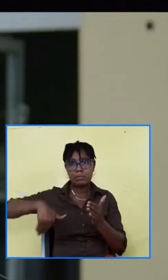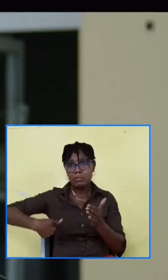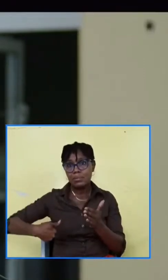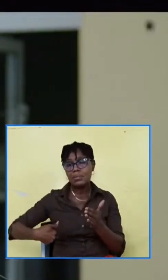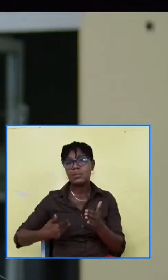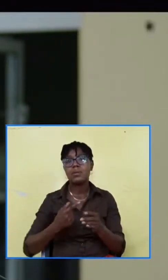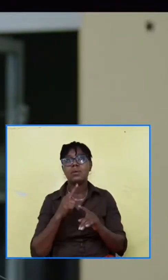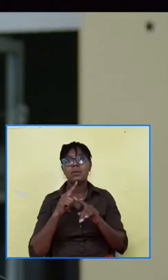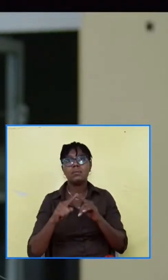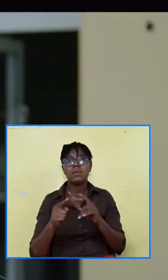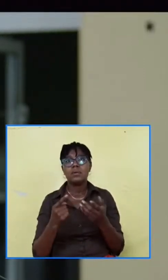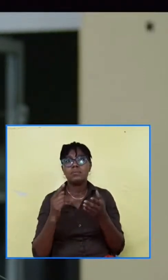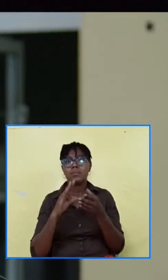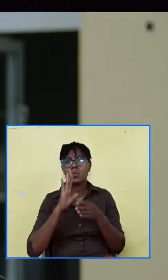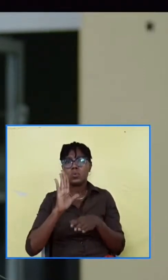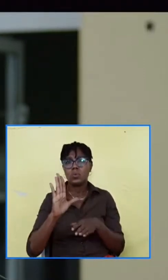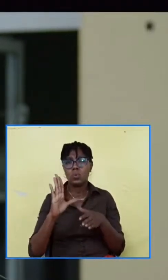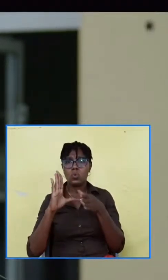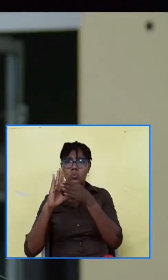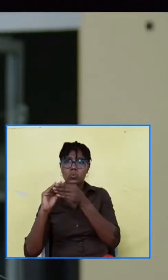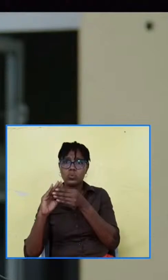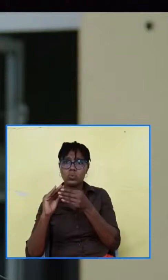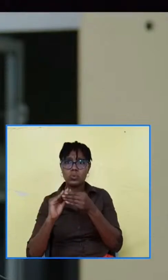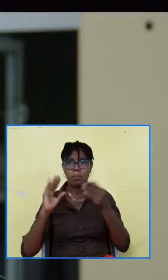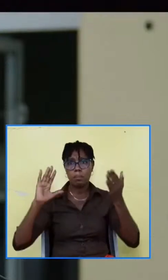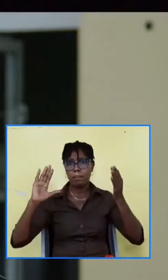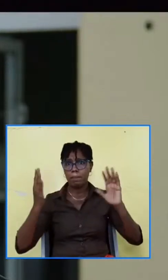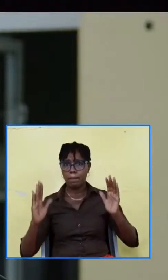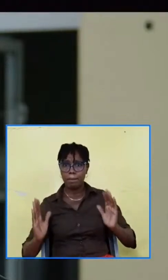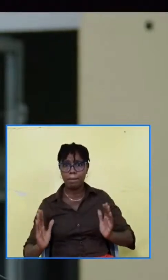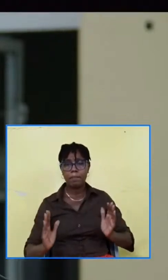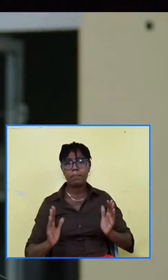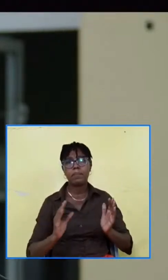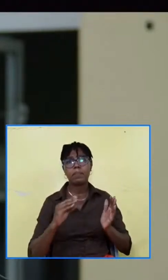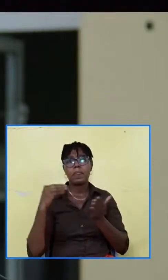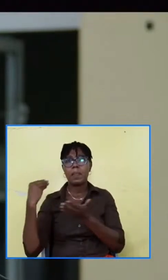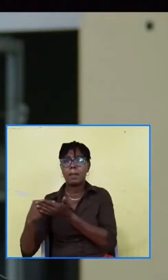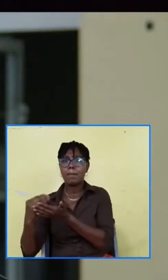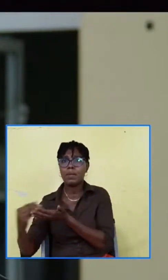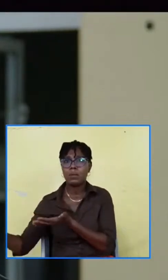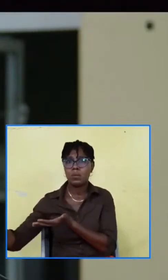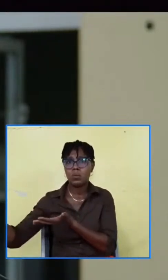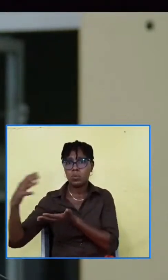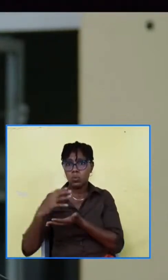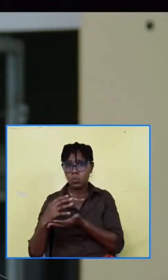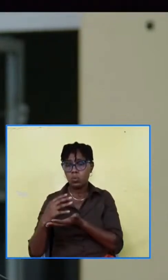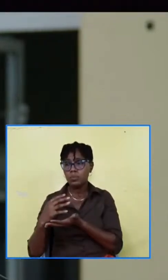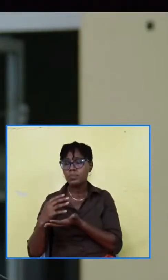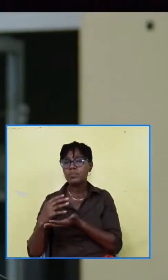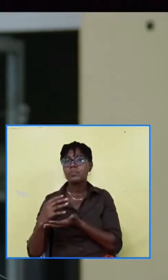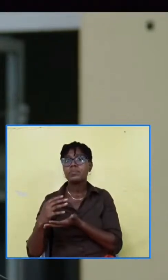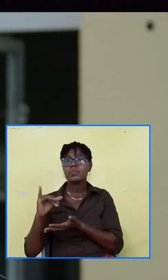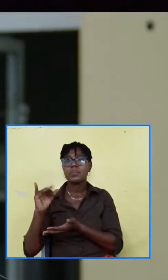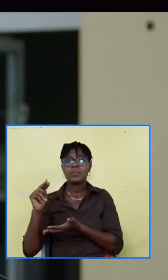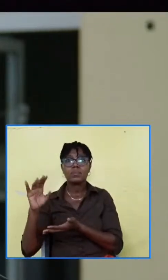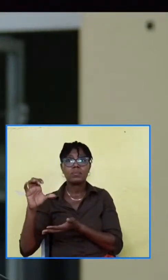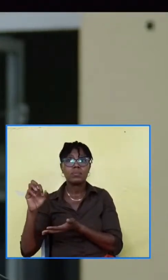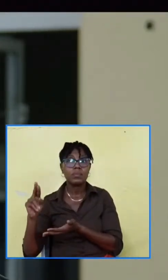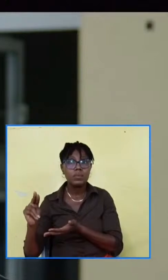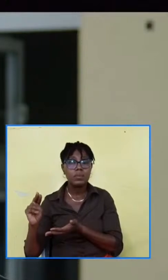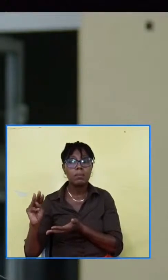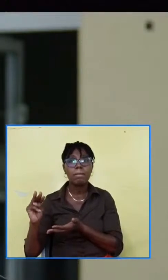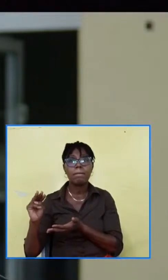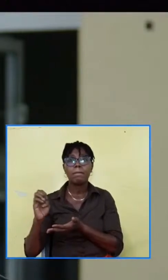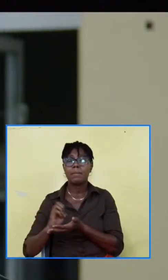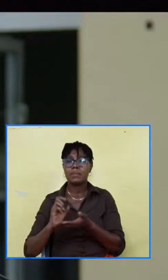But I didn't see in your equation when you were comparing income options versus benefit options and how you would make adjustments or changes to